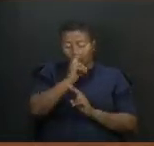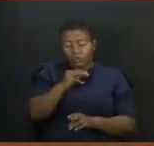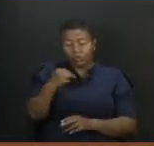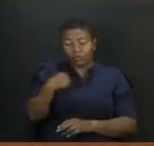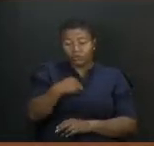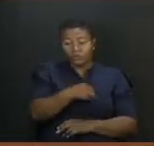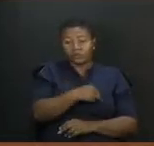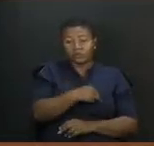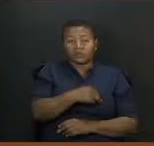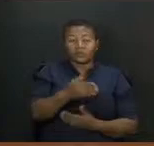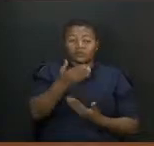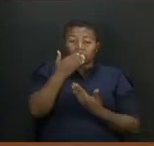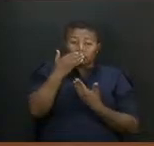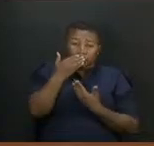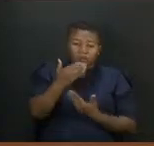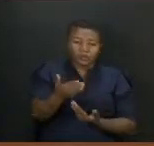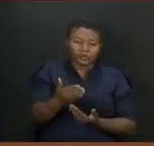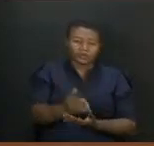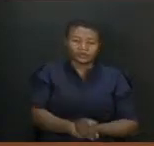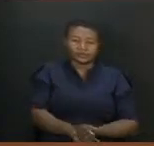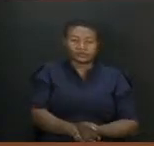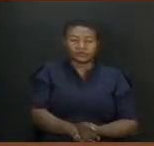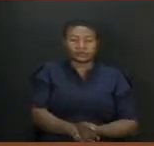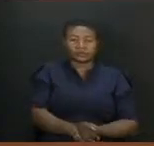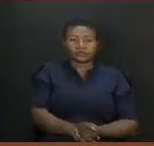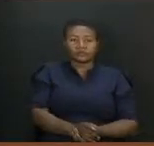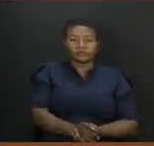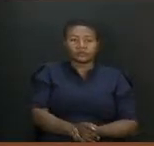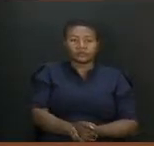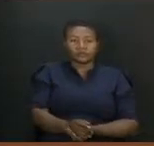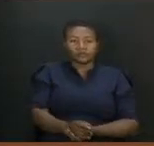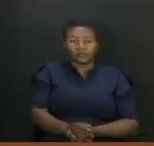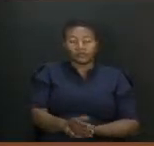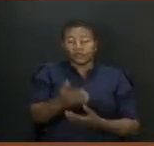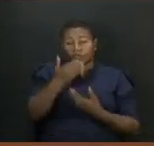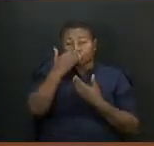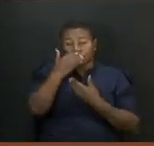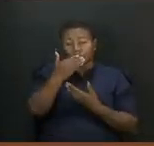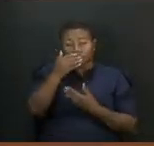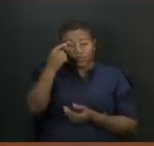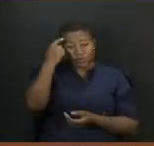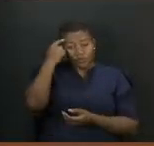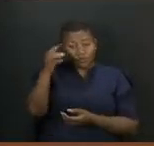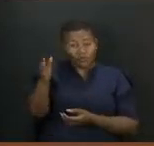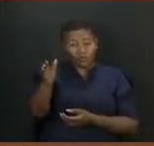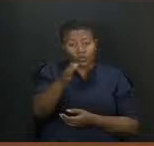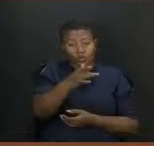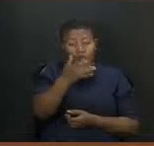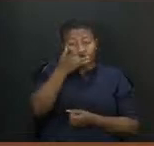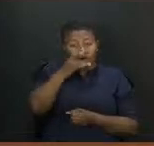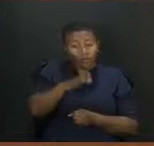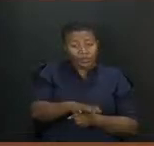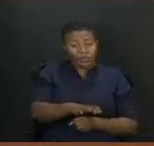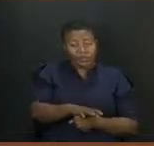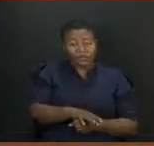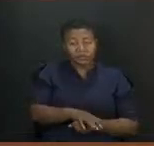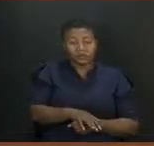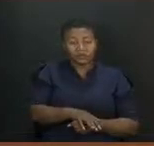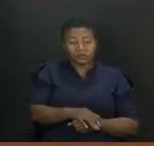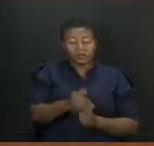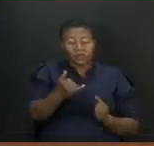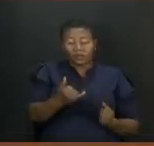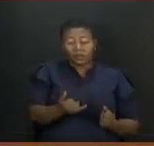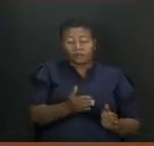thank you very much for your indulgence. And honourable members, let's